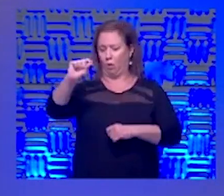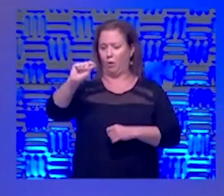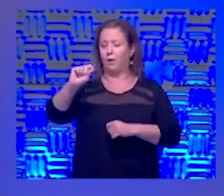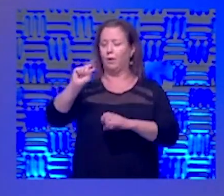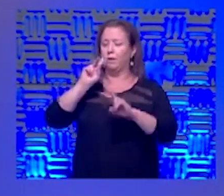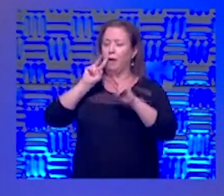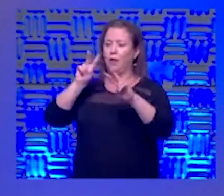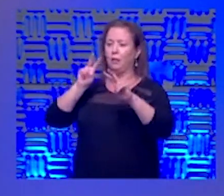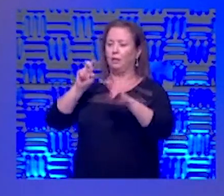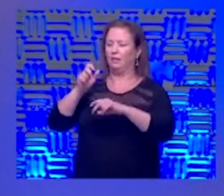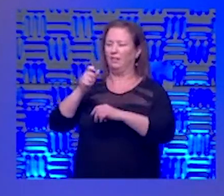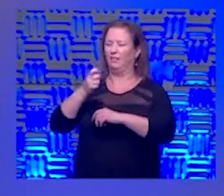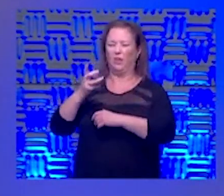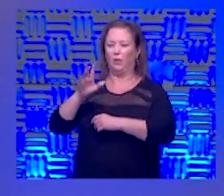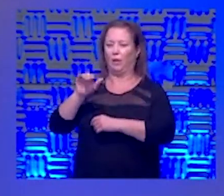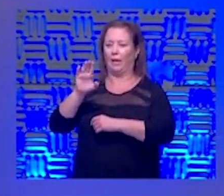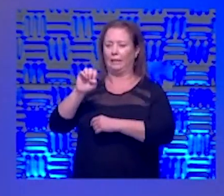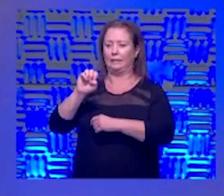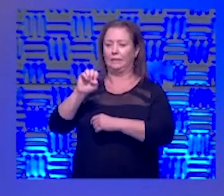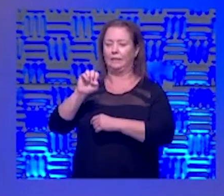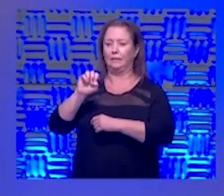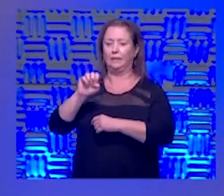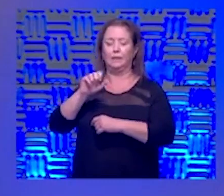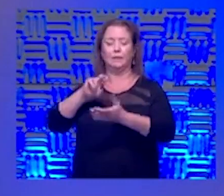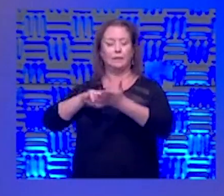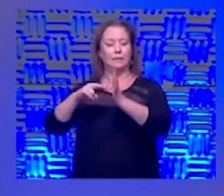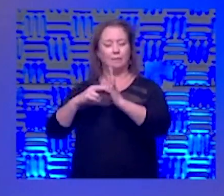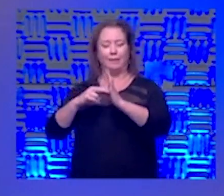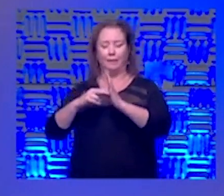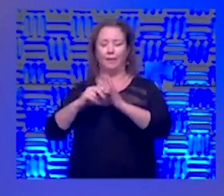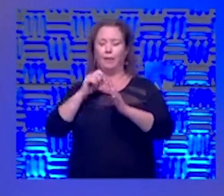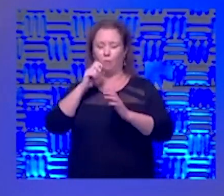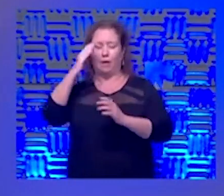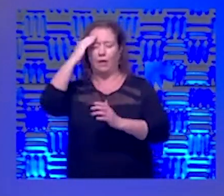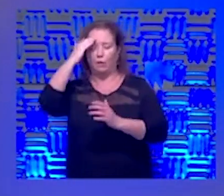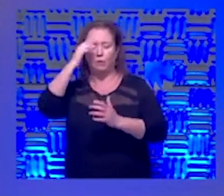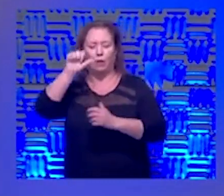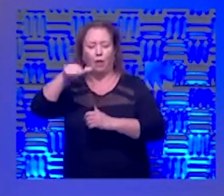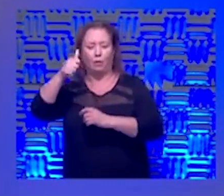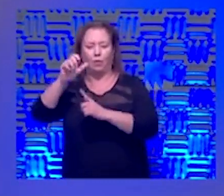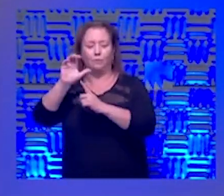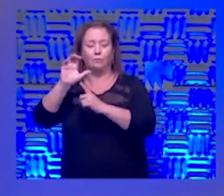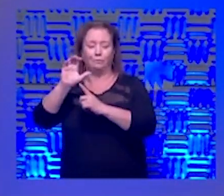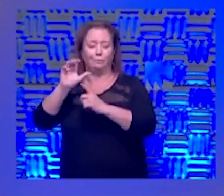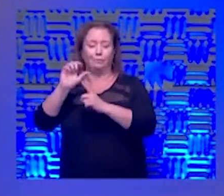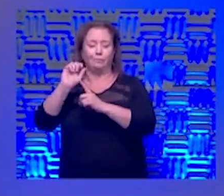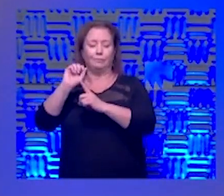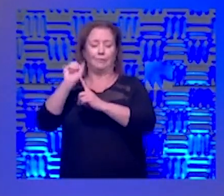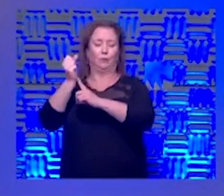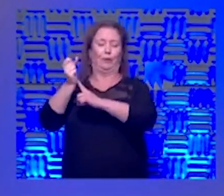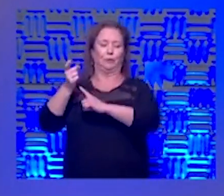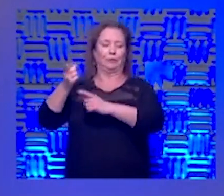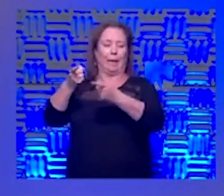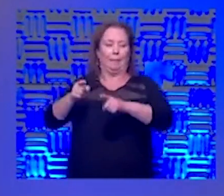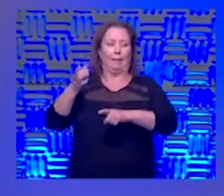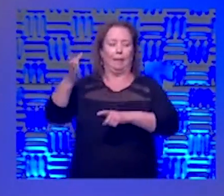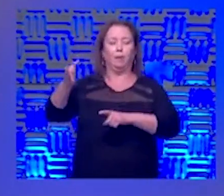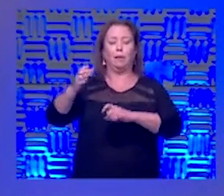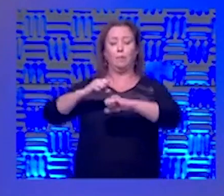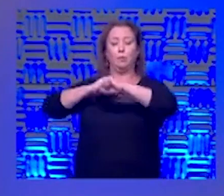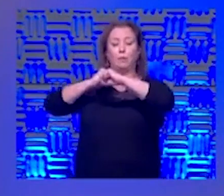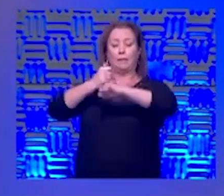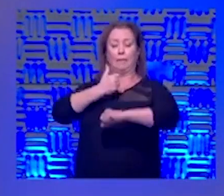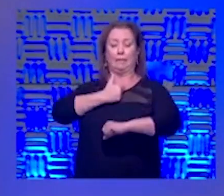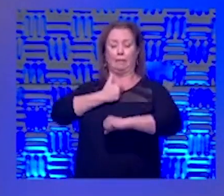very, very few cases there, but again, that doesn't really mean anything. We understand there's caveats, but can I protect myself moving forward? And